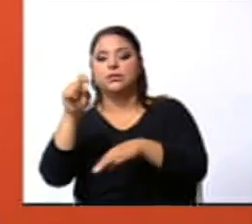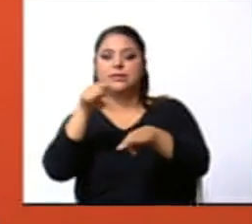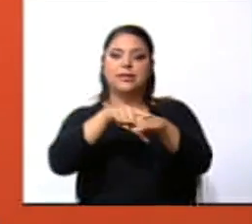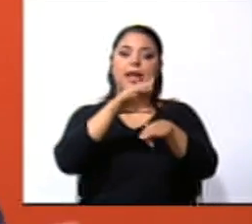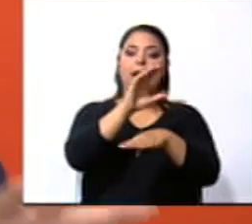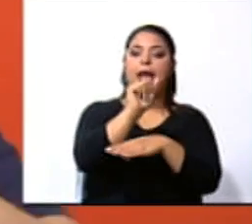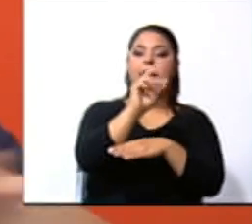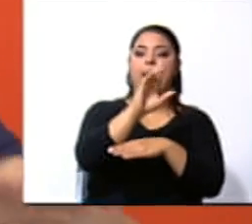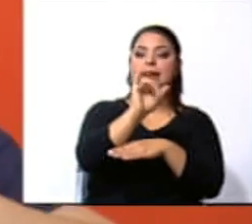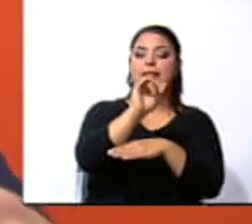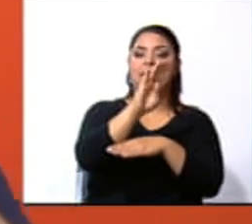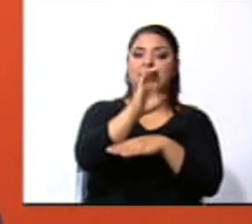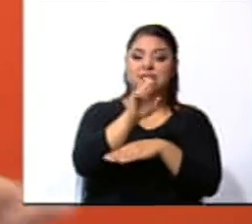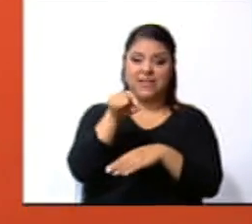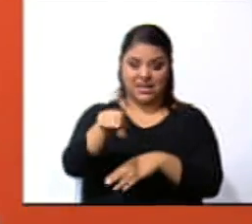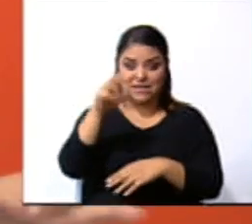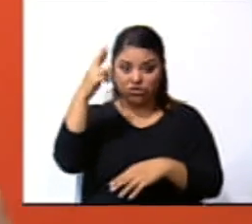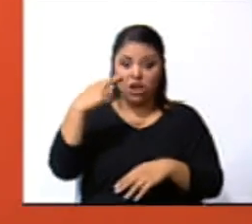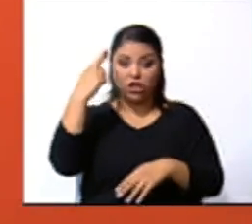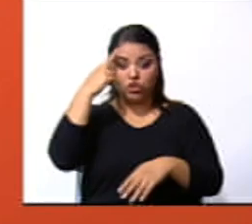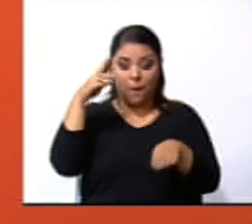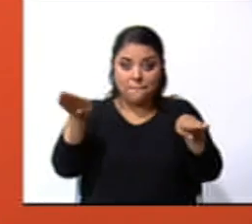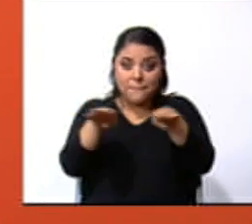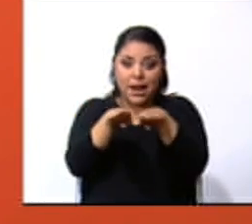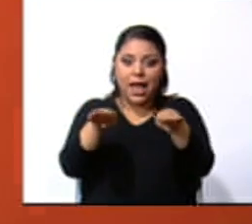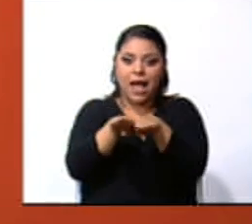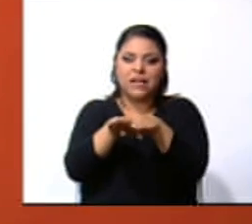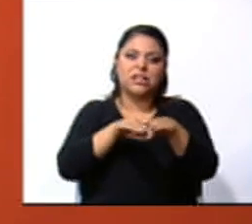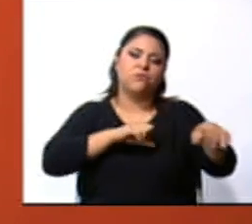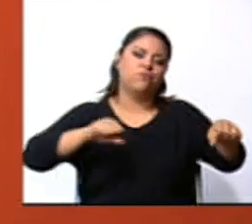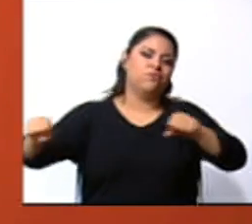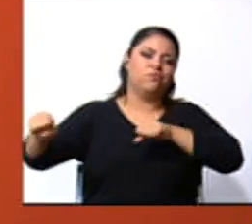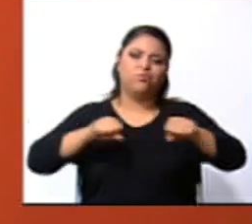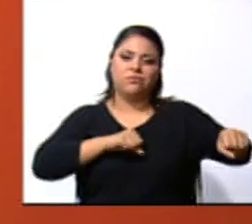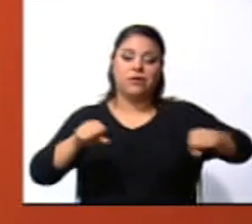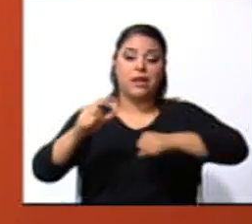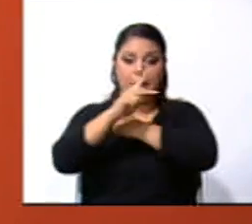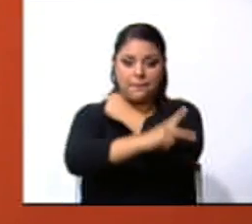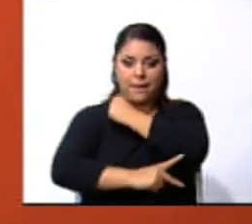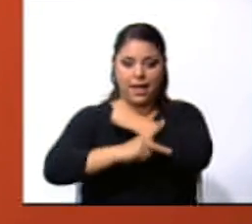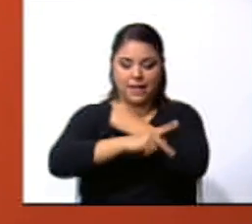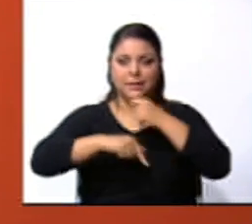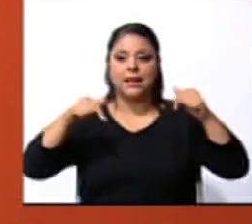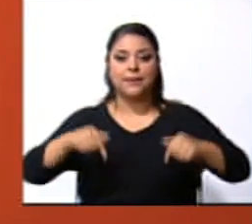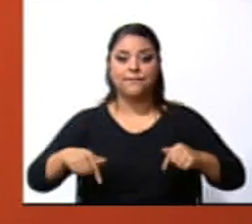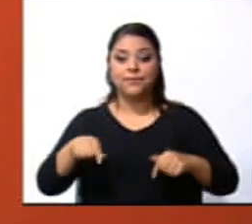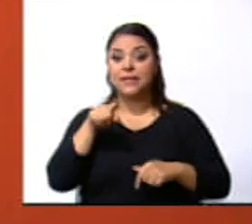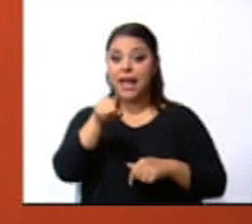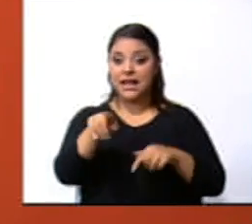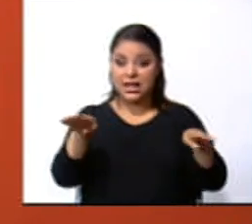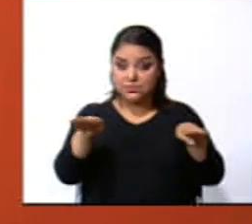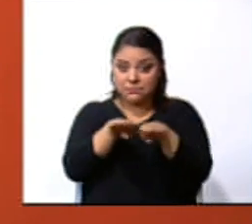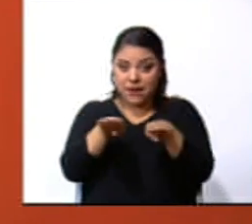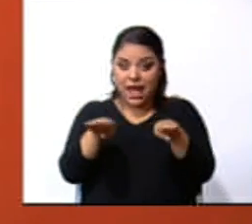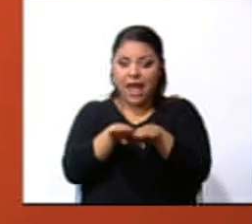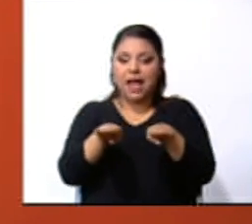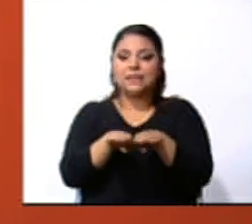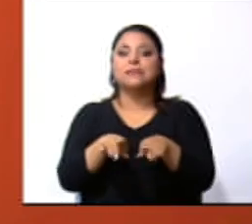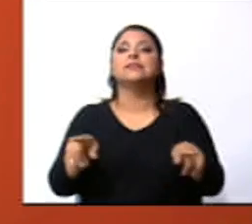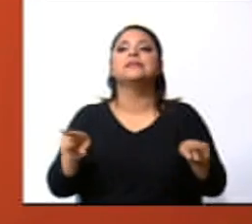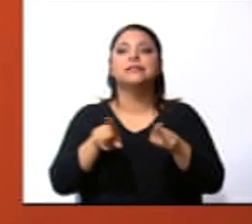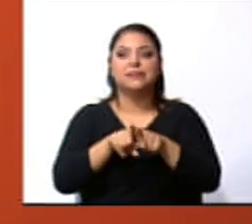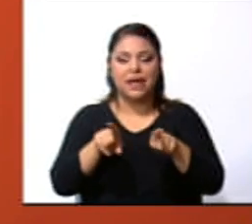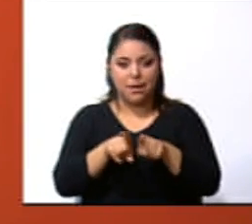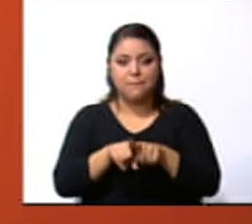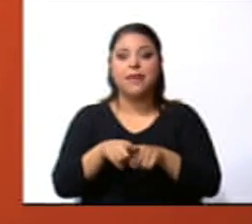the reason why it's always shaking in our country. Also, earthquakes can cause another type of